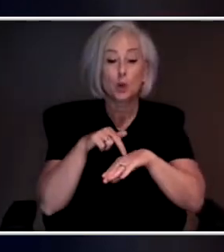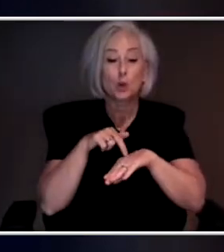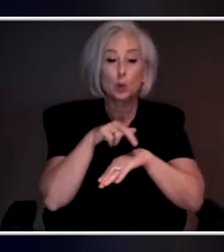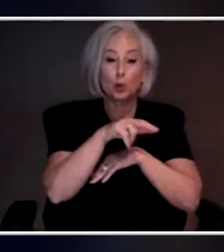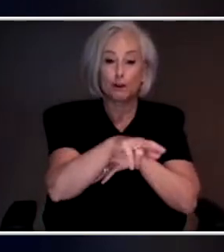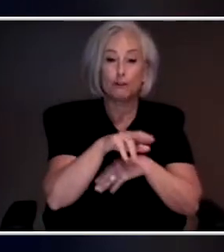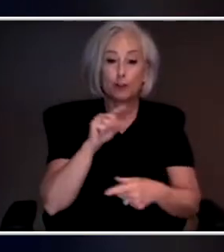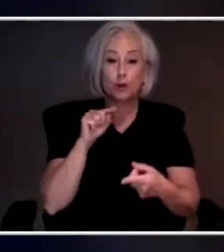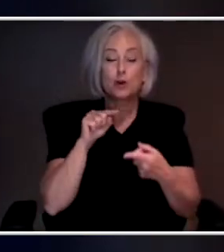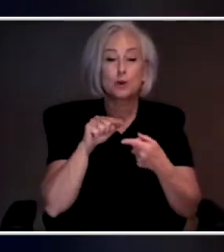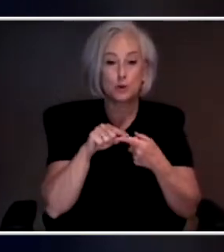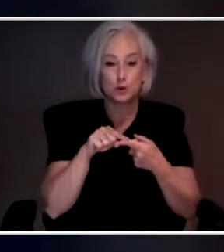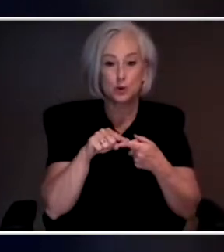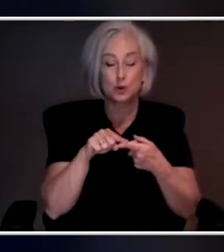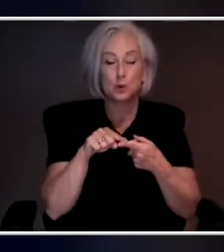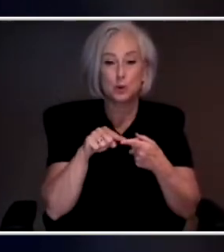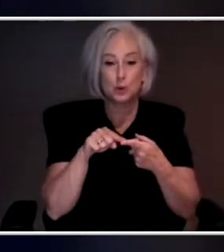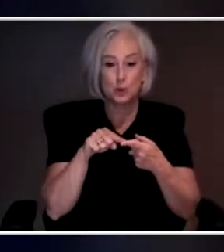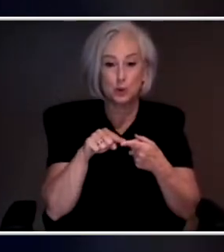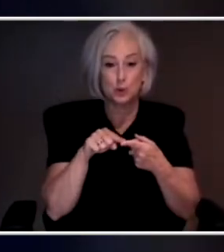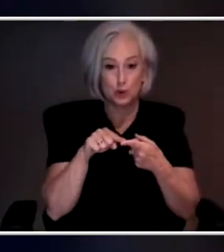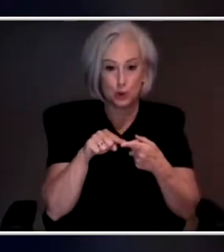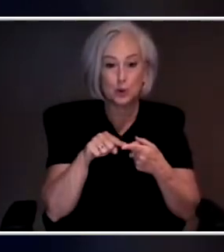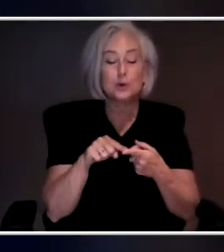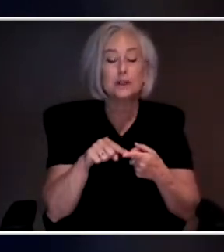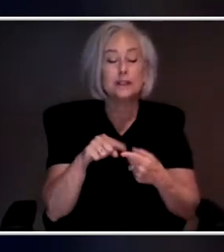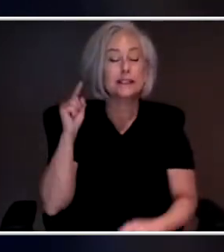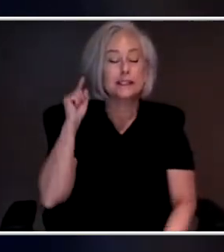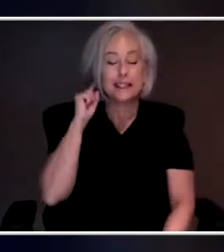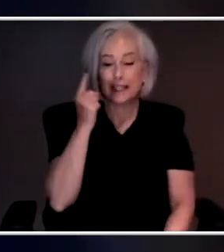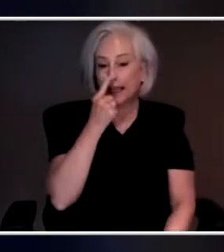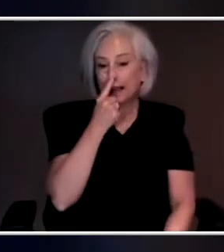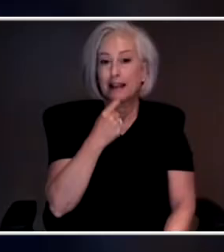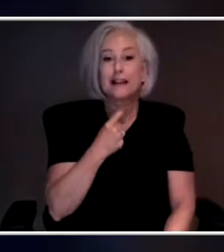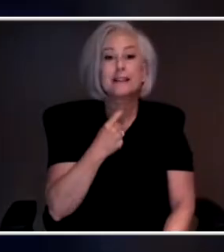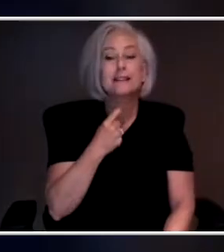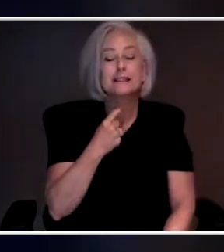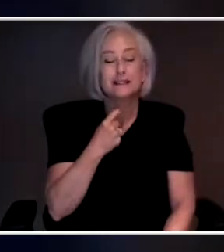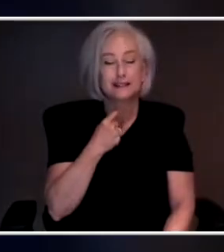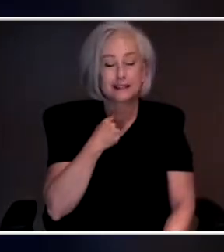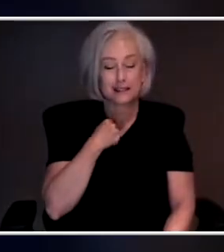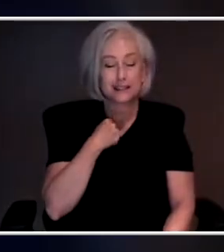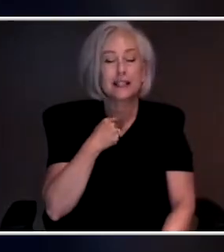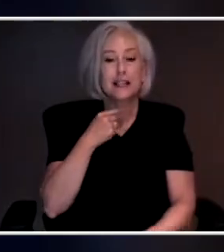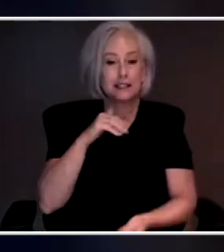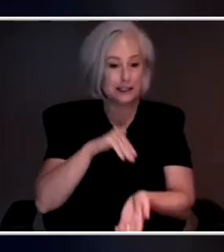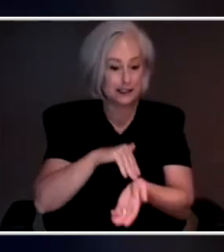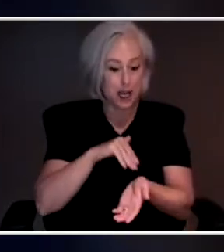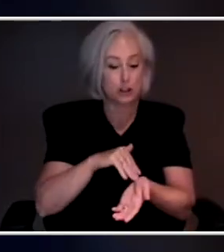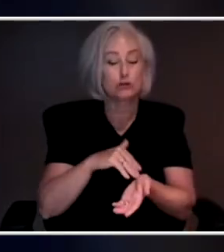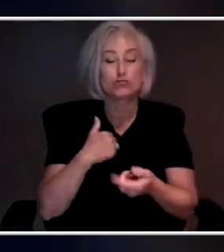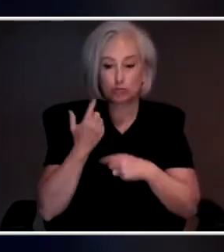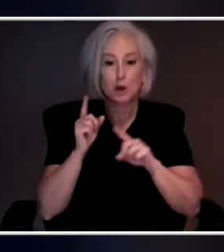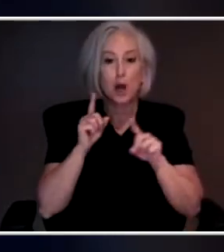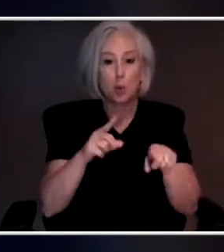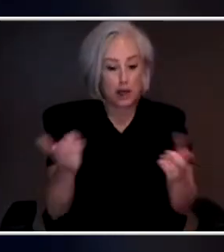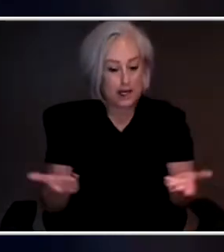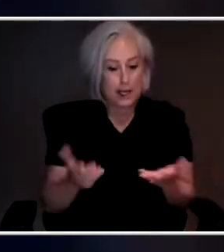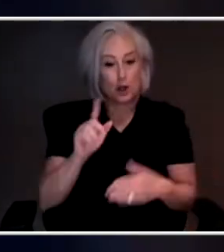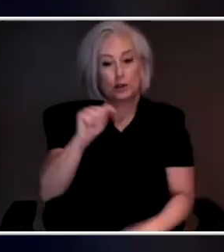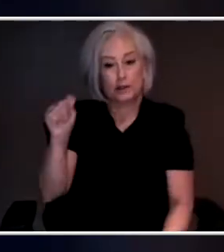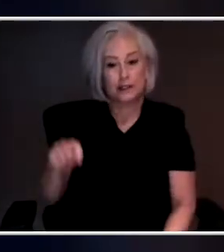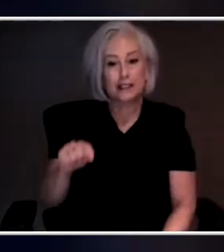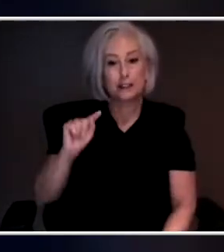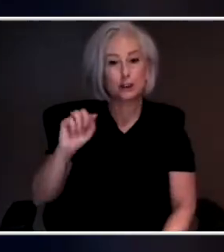care physician to ear, nose, and throat specialist, obviously, and I went to one here in Topeka, who I